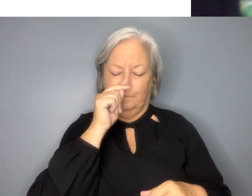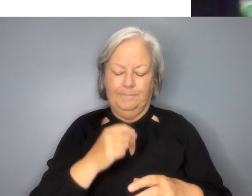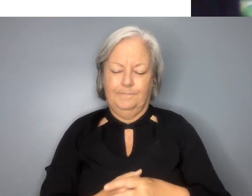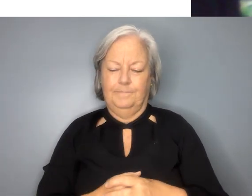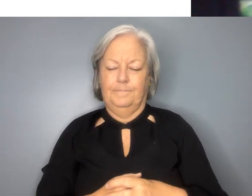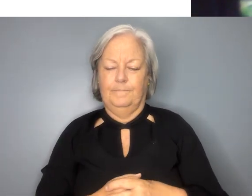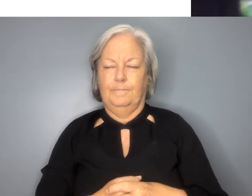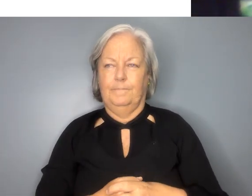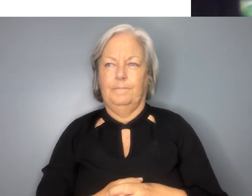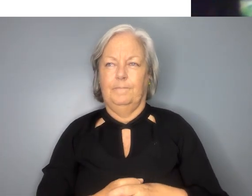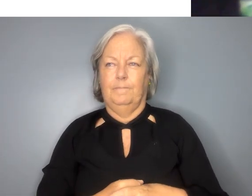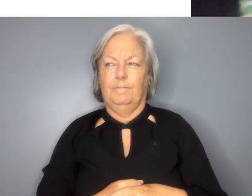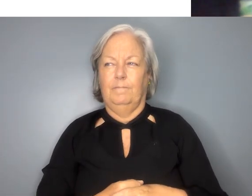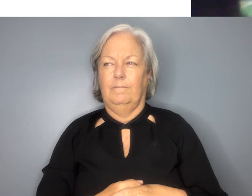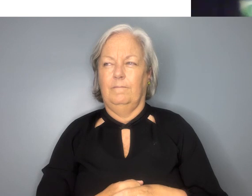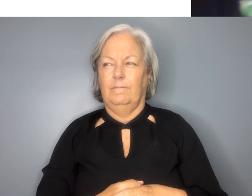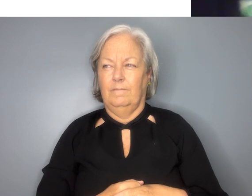presents in ways that aren't